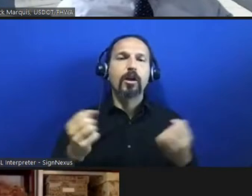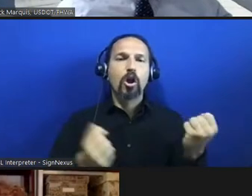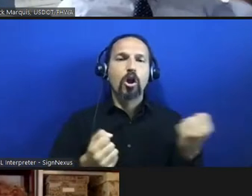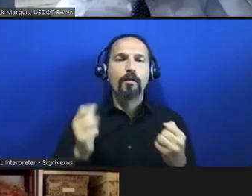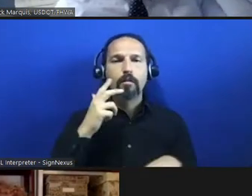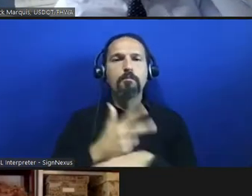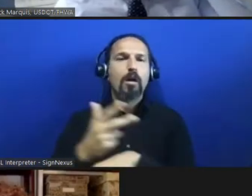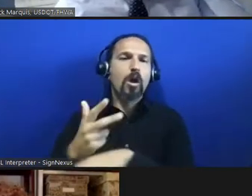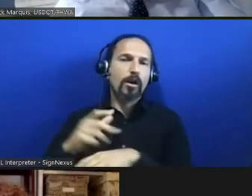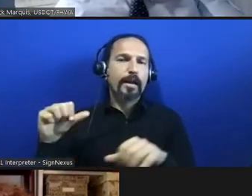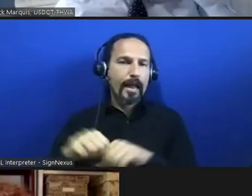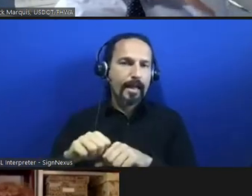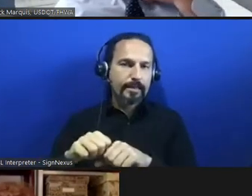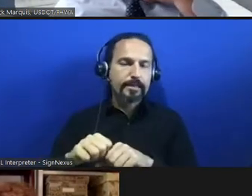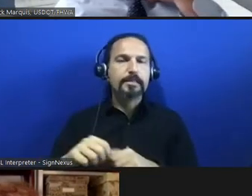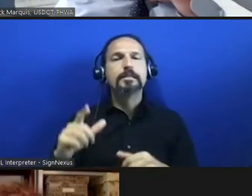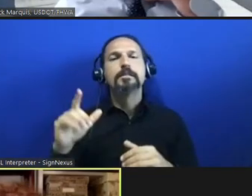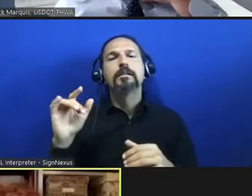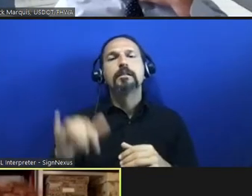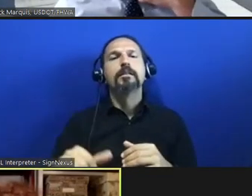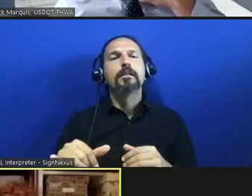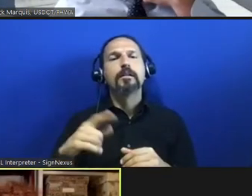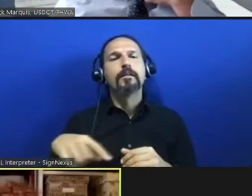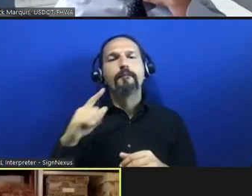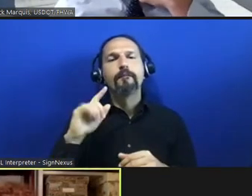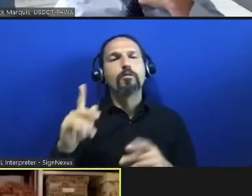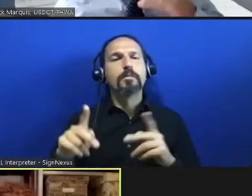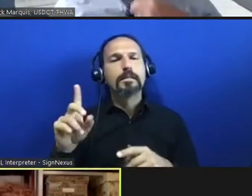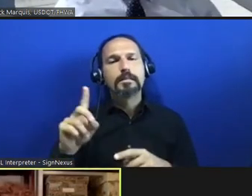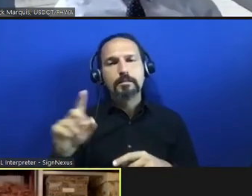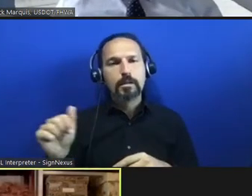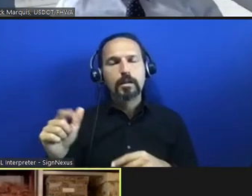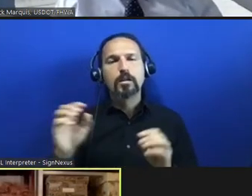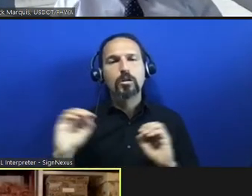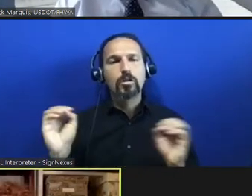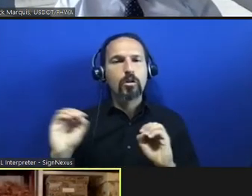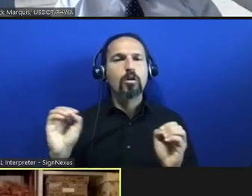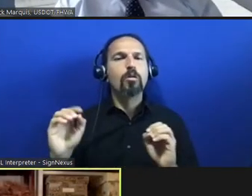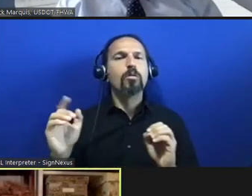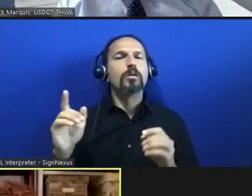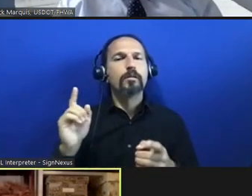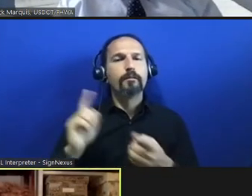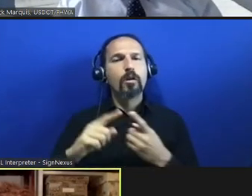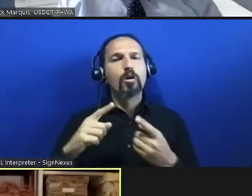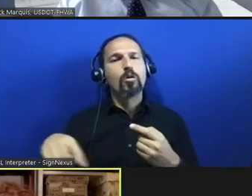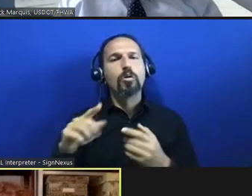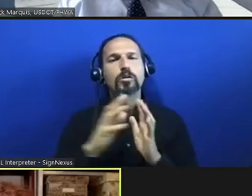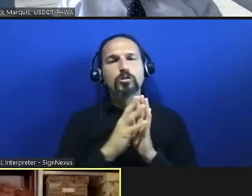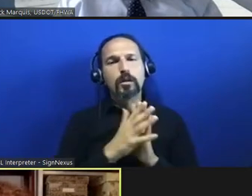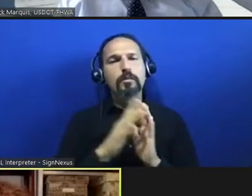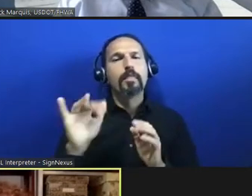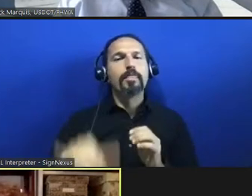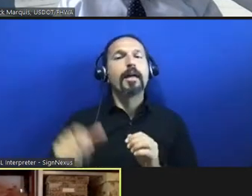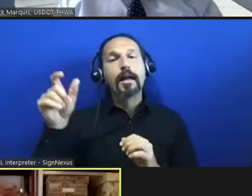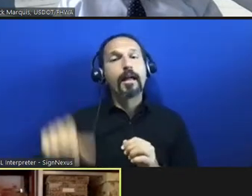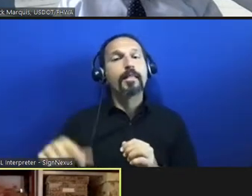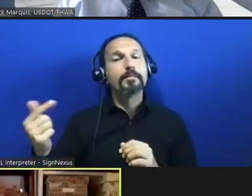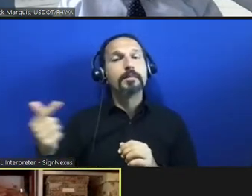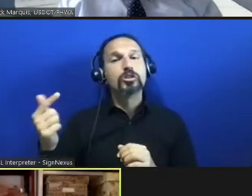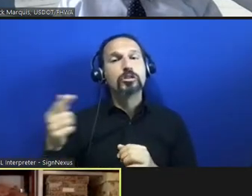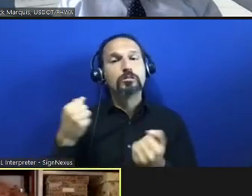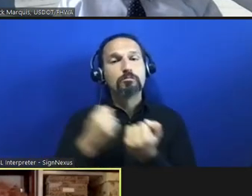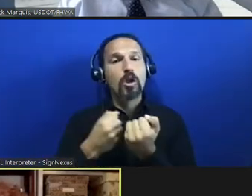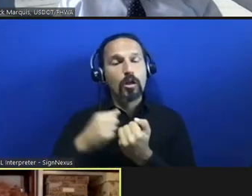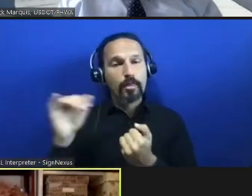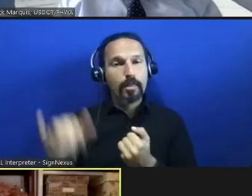parking and gas Beyond carve outs for people with disabilities there should be no carbots in congestion pricing column G comes as close to that as possible